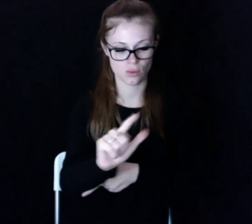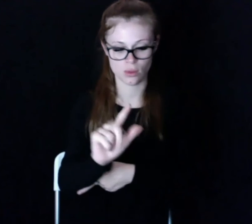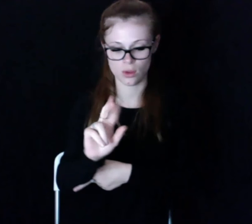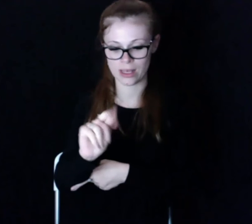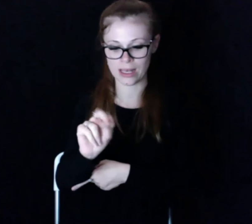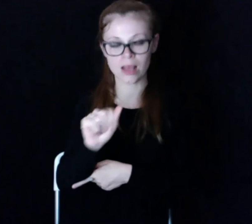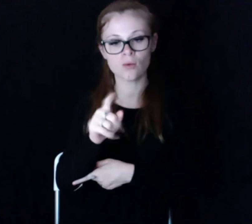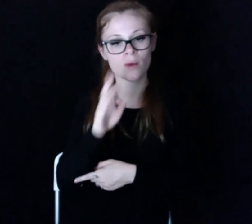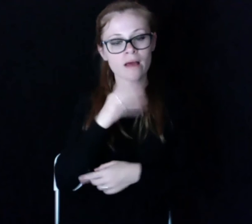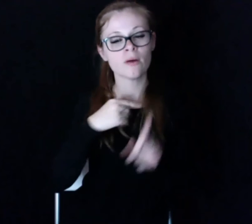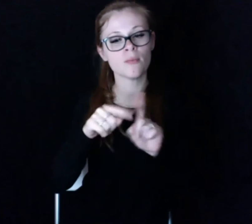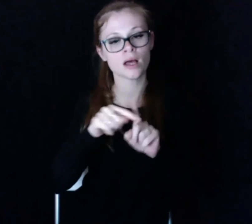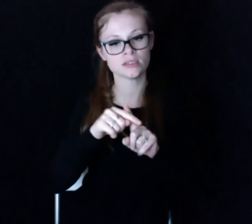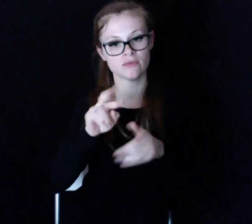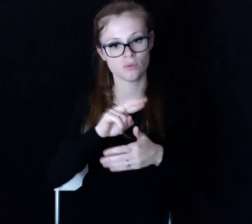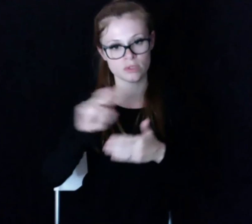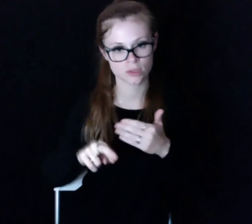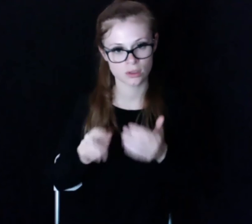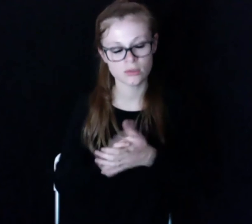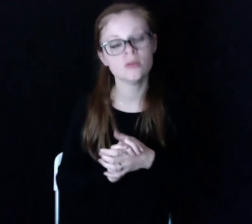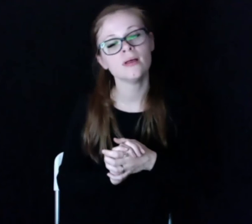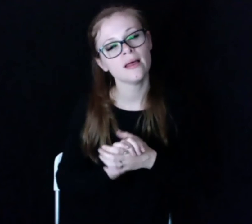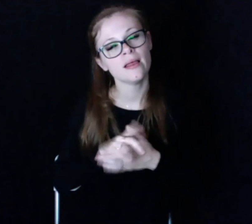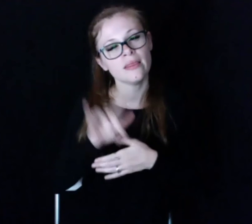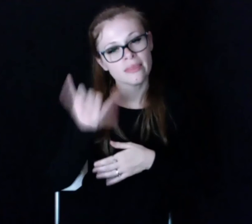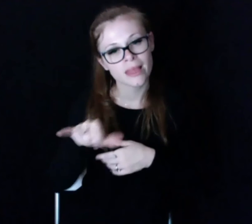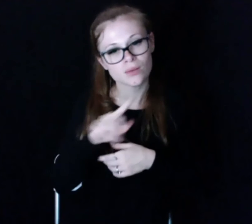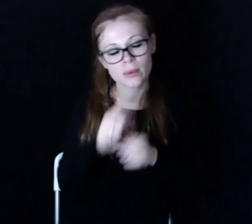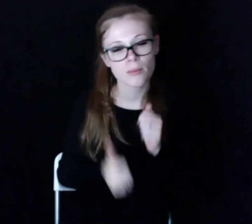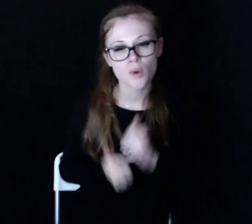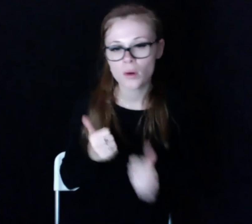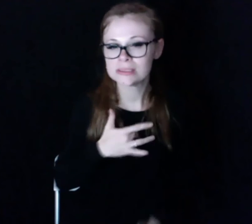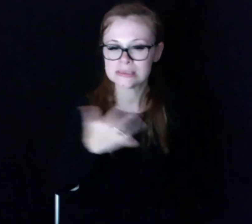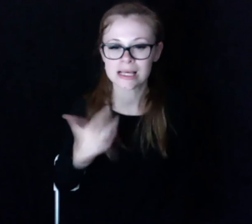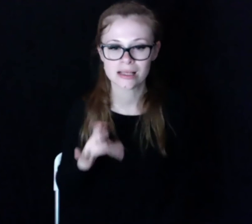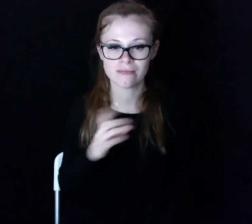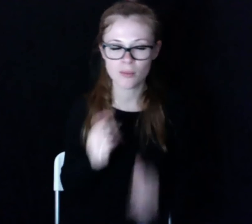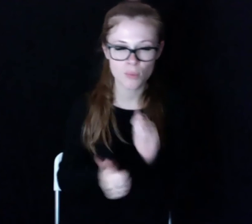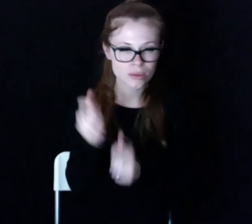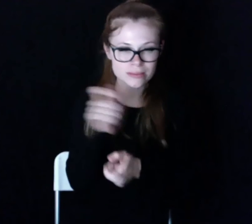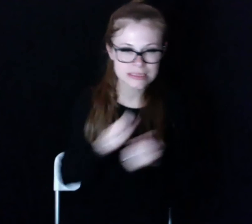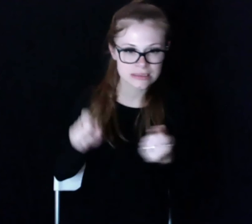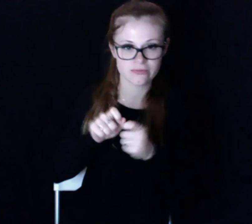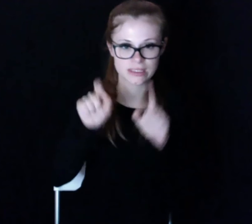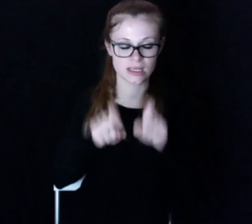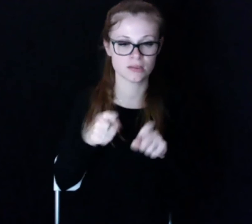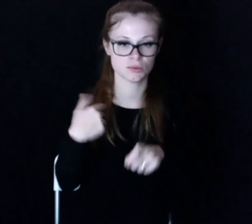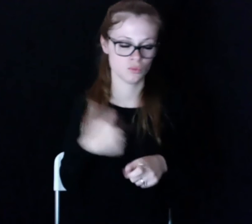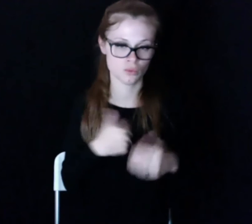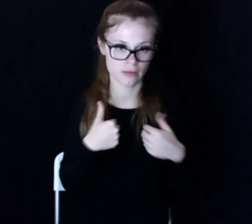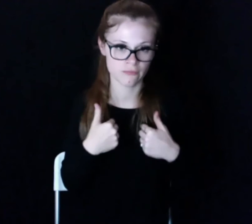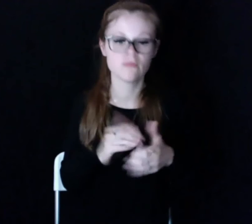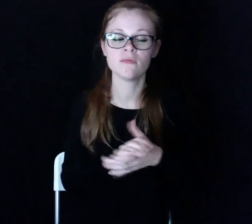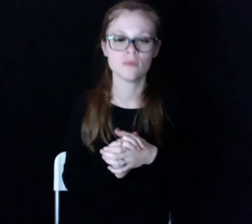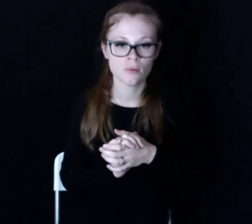a positive result. So that's the most sensitive and most specific test that we have. Now,